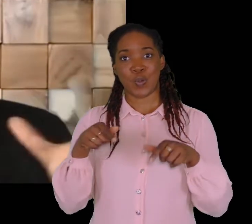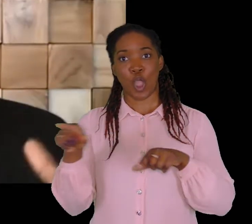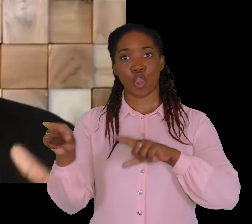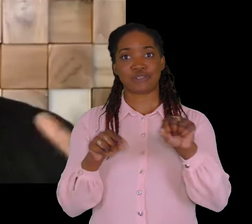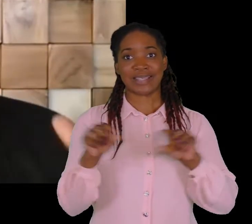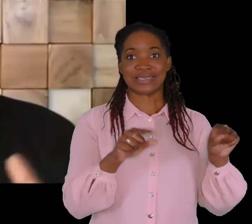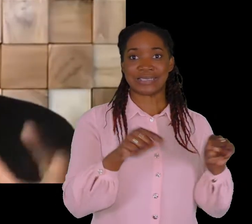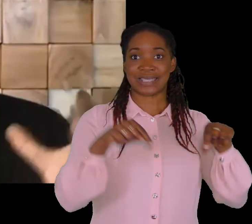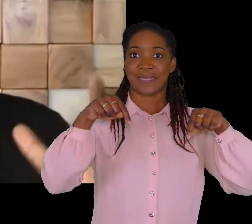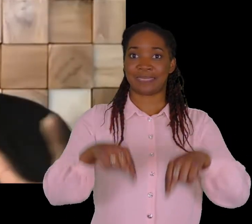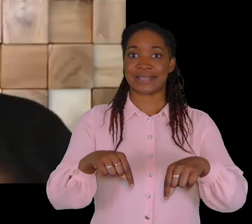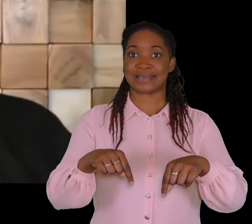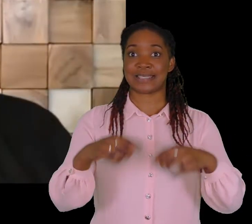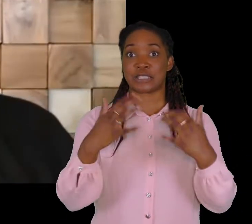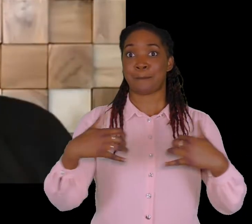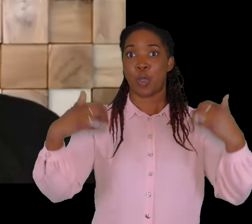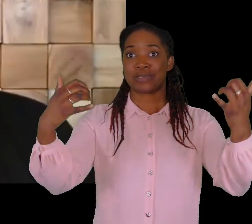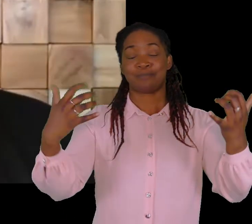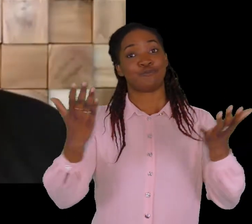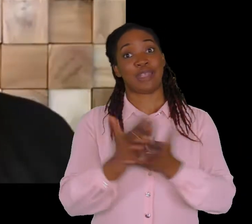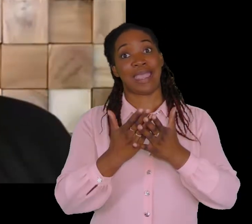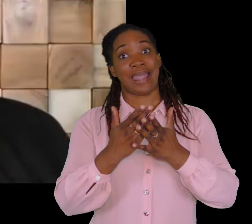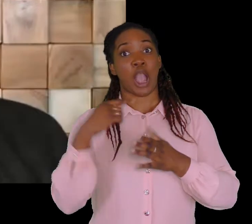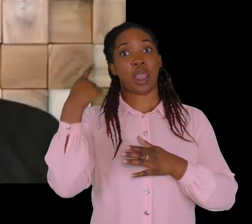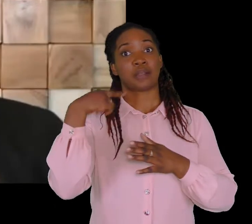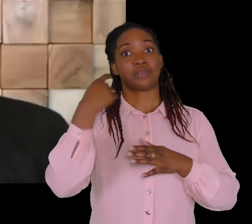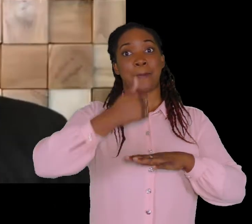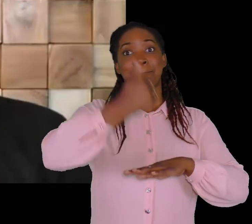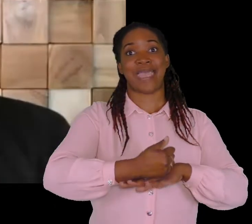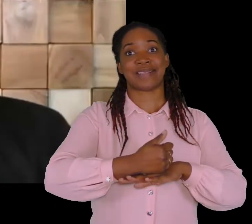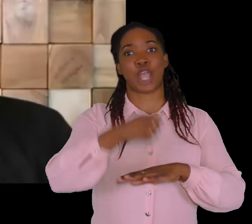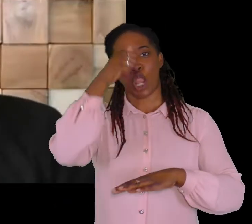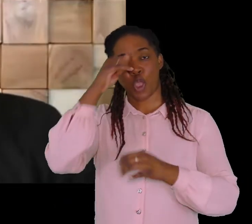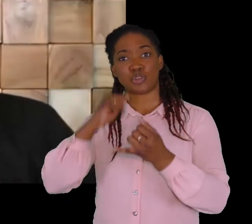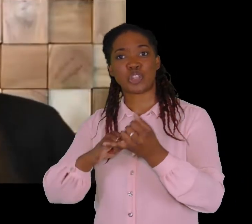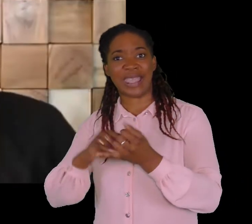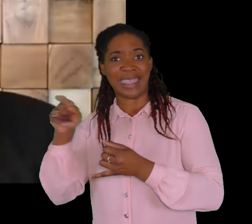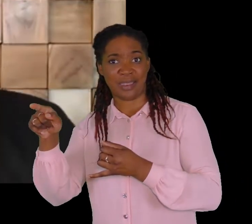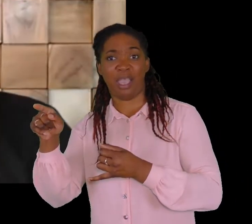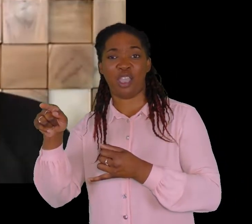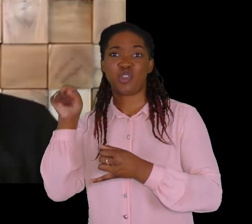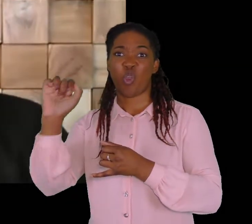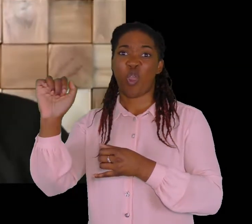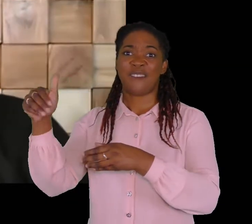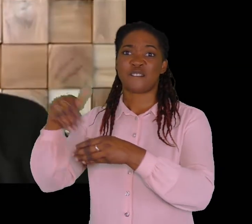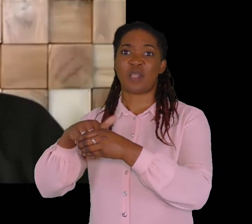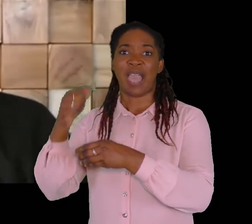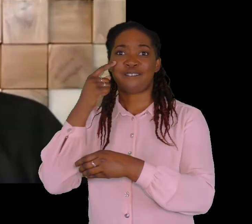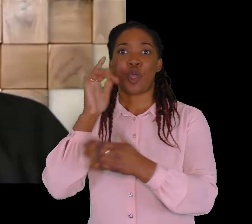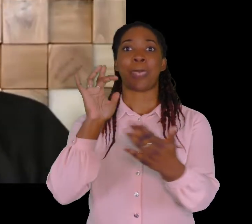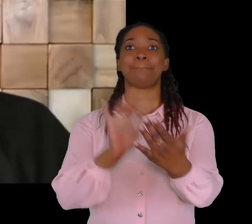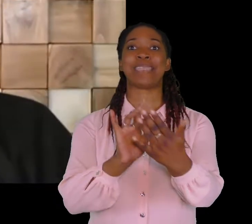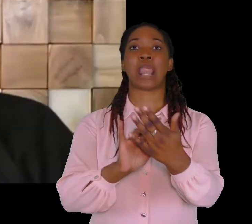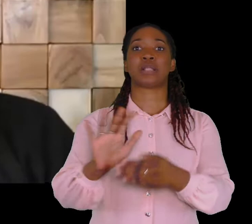And Shaheen, I know you're involved with a project that I'm also involved in, which is looking at the Midlands as the rightful centre of Black British